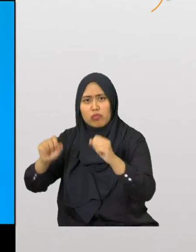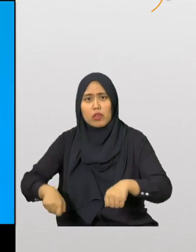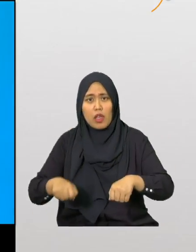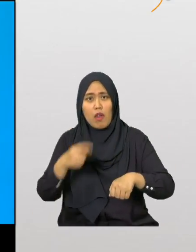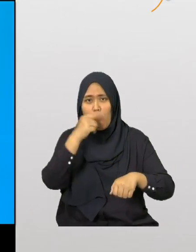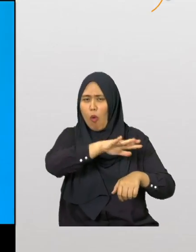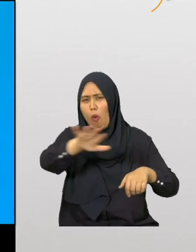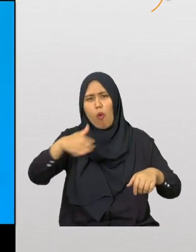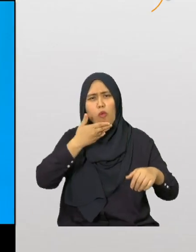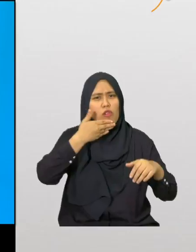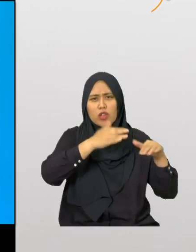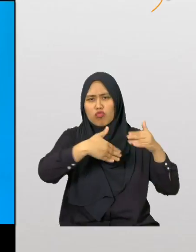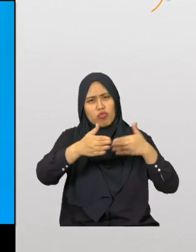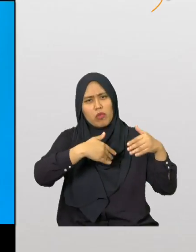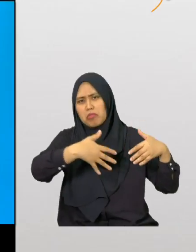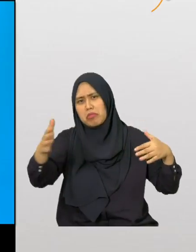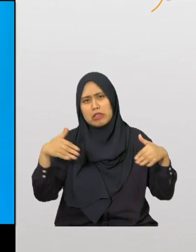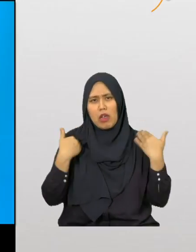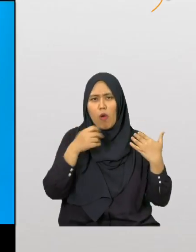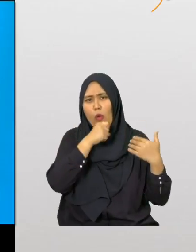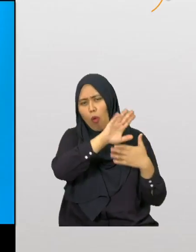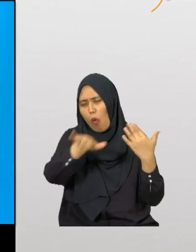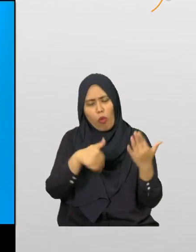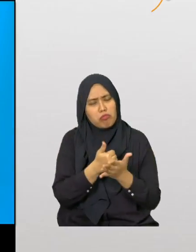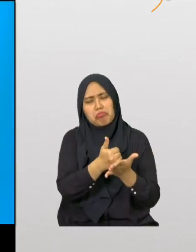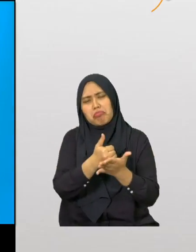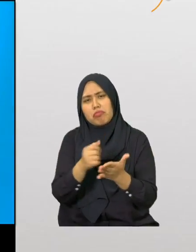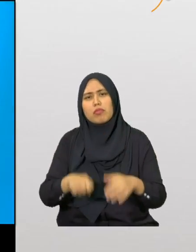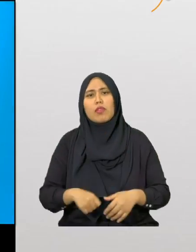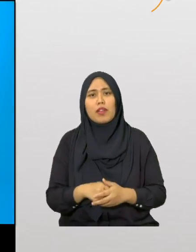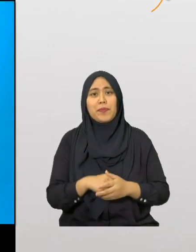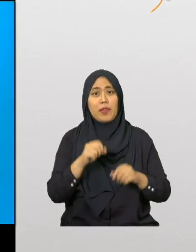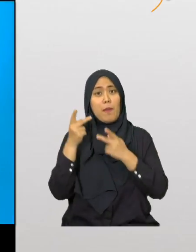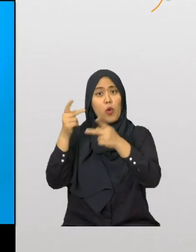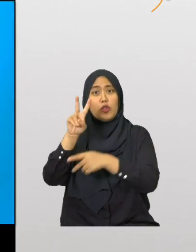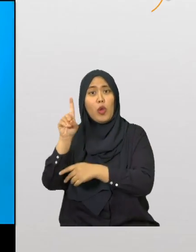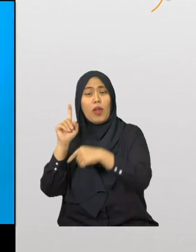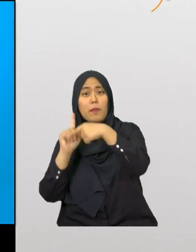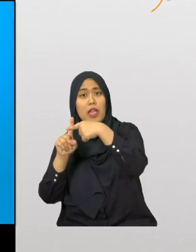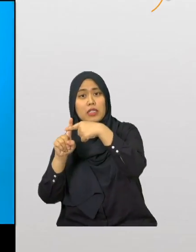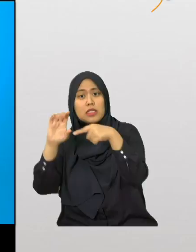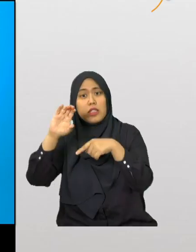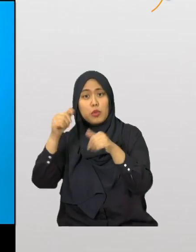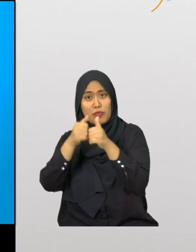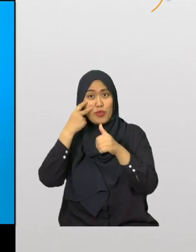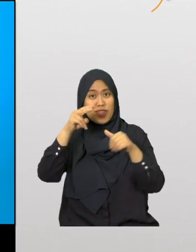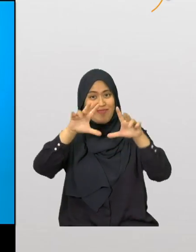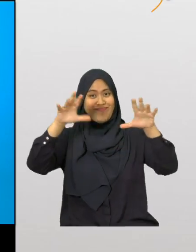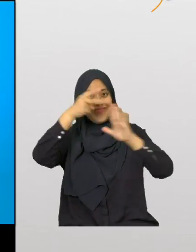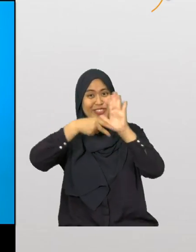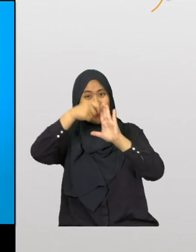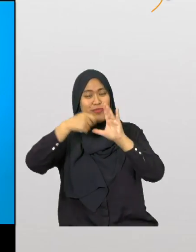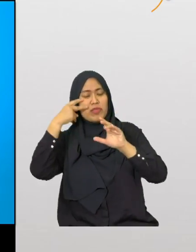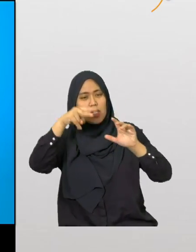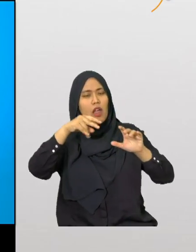ages. Just as we turn Punggol 21 Plus from CGI to reality, we will make these other plans come